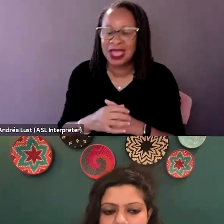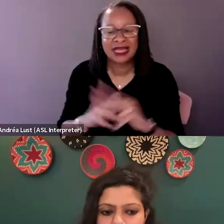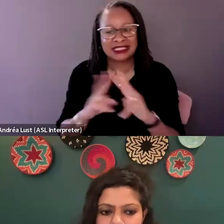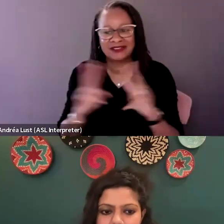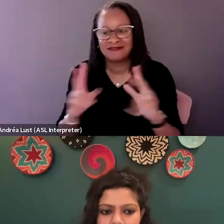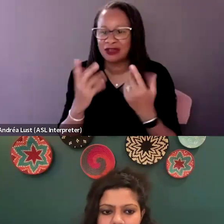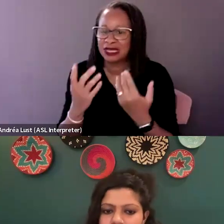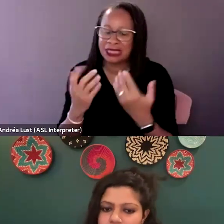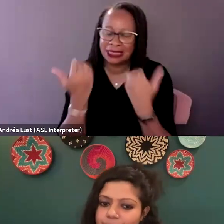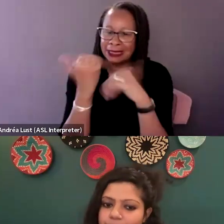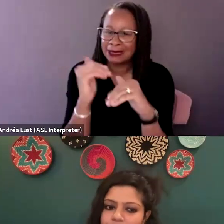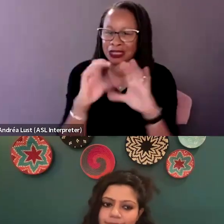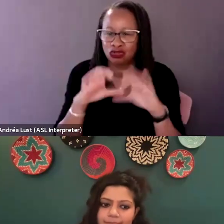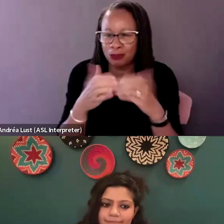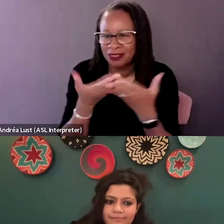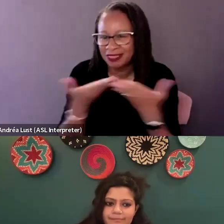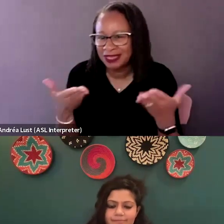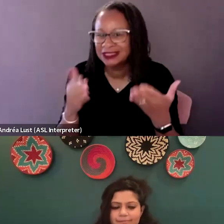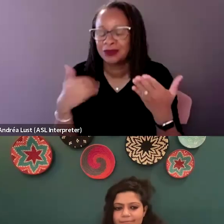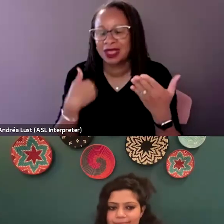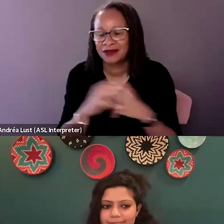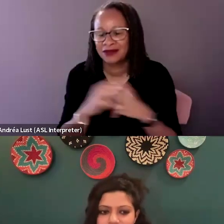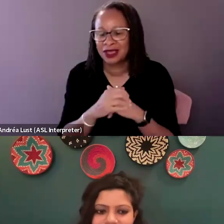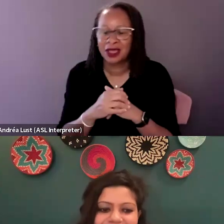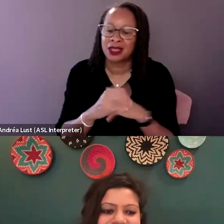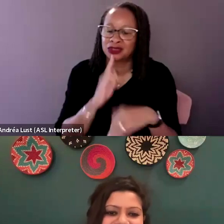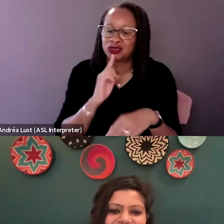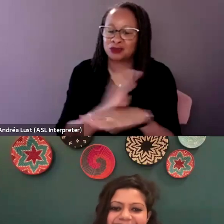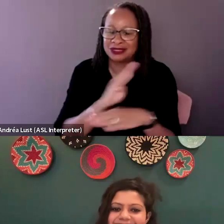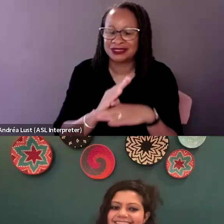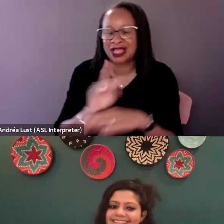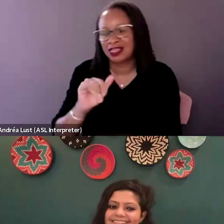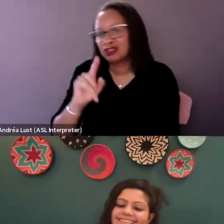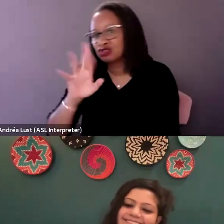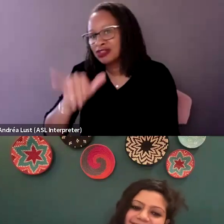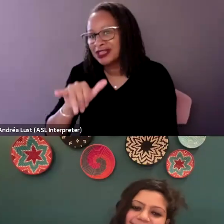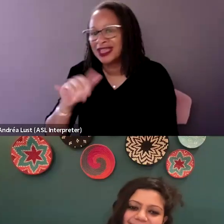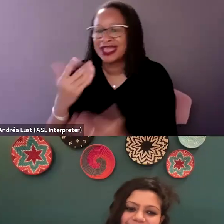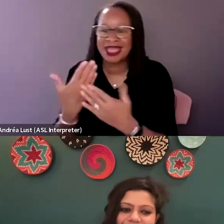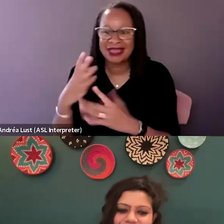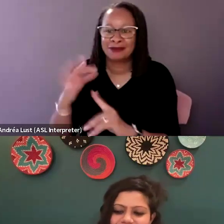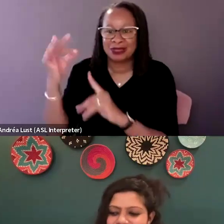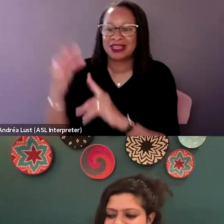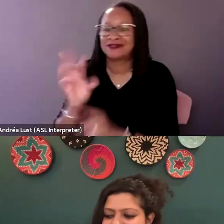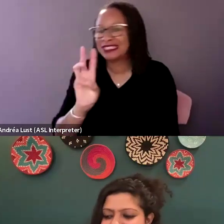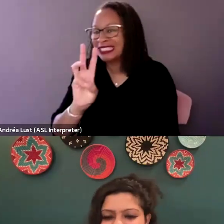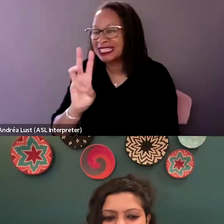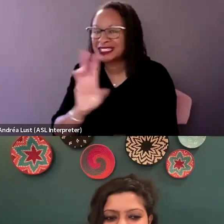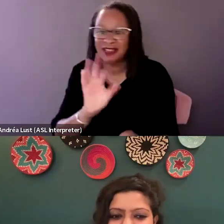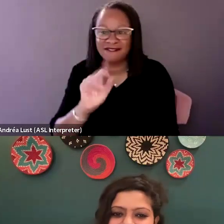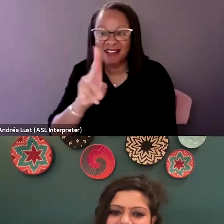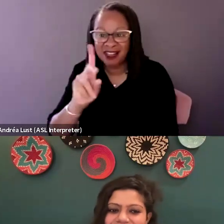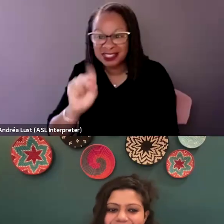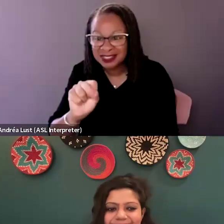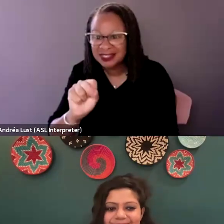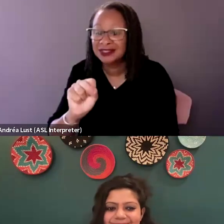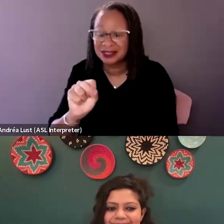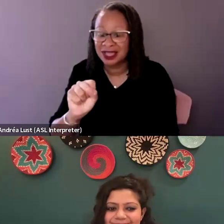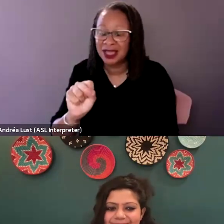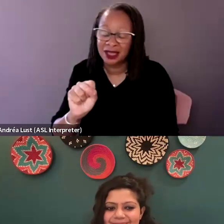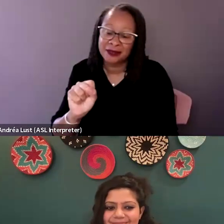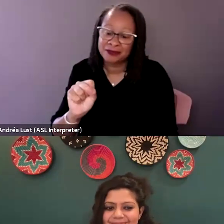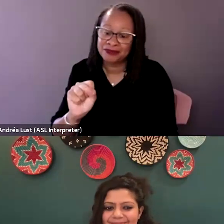language that is getting molded. I mean, for sure, it is inspired by a lot of global resonances that you both have felt, but